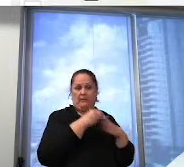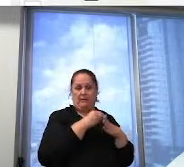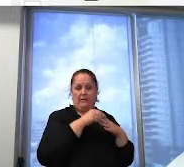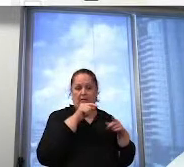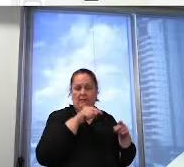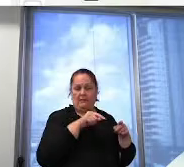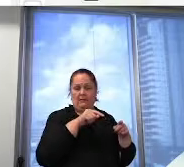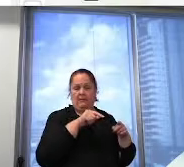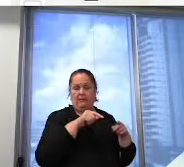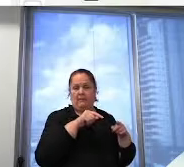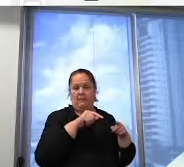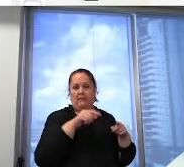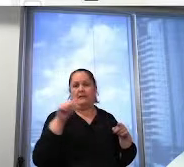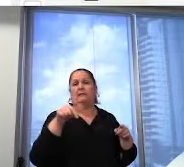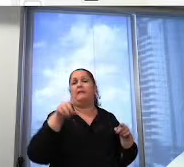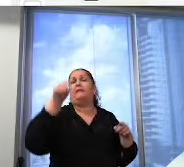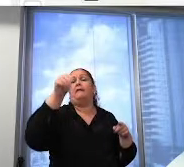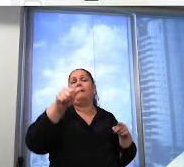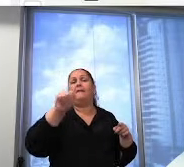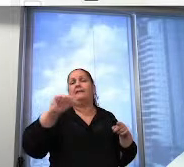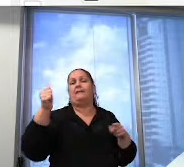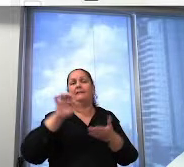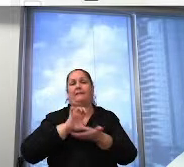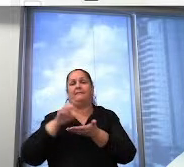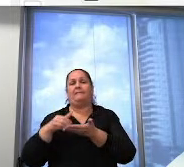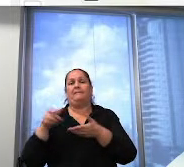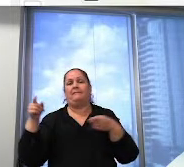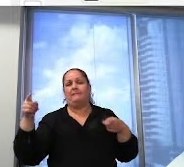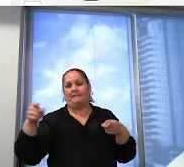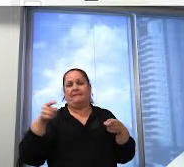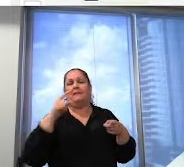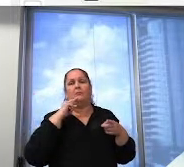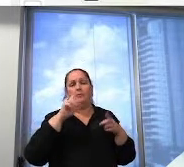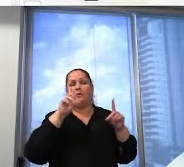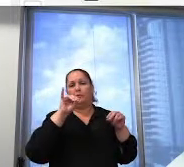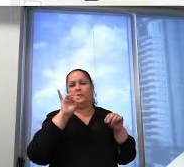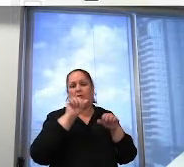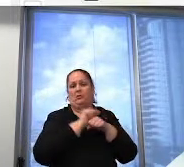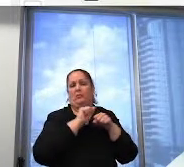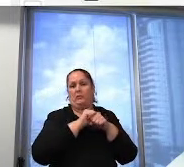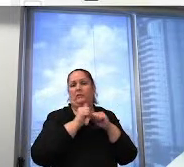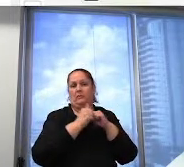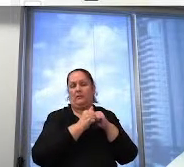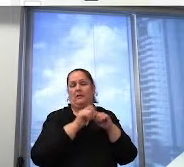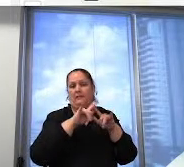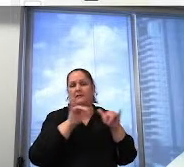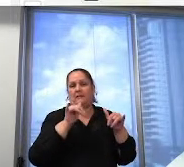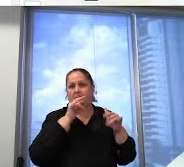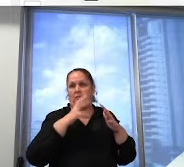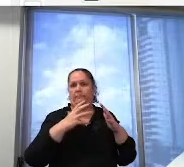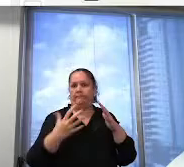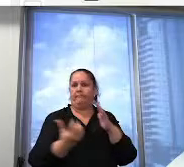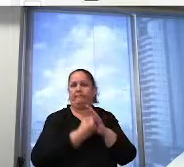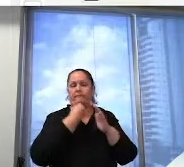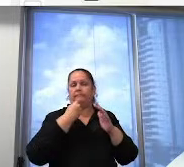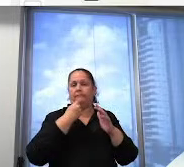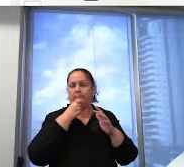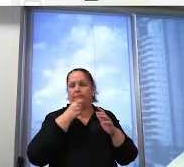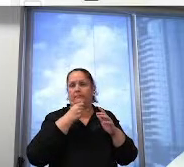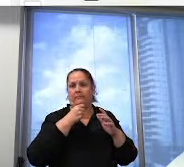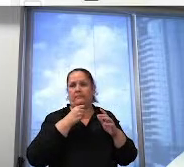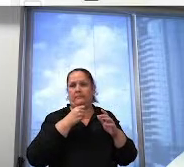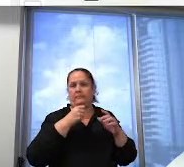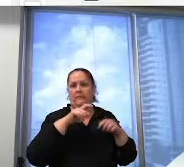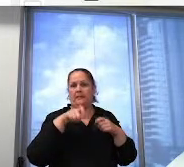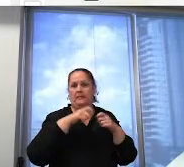be individually funded, but yet executed in conjunction. And that will be an example of what would it be maximizing that